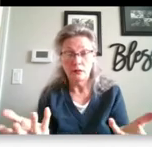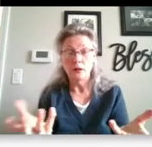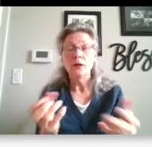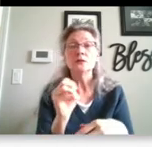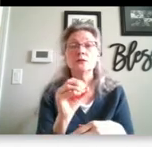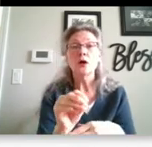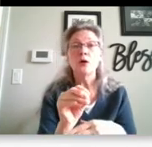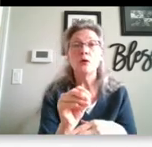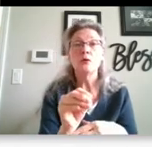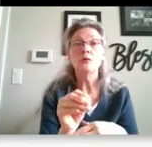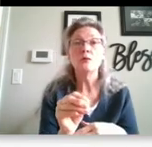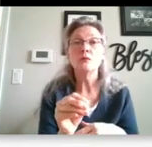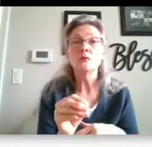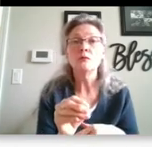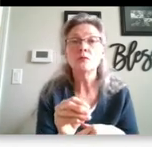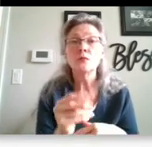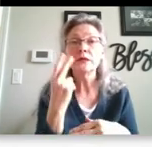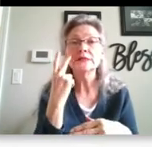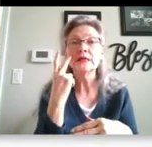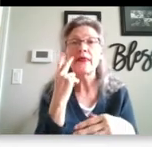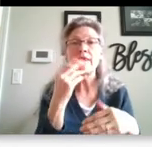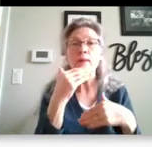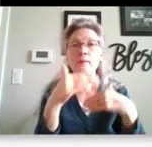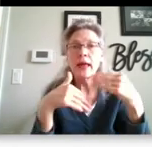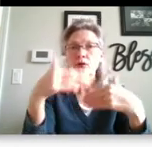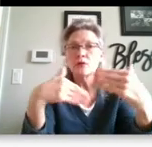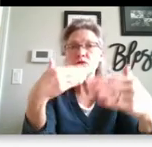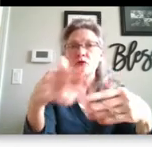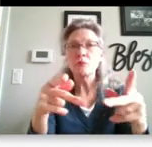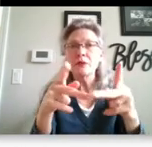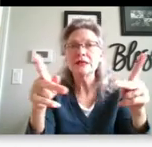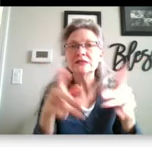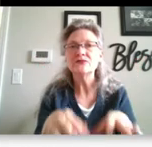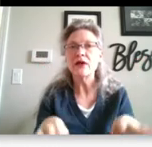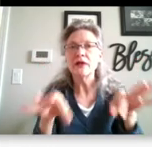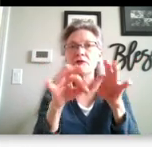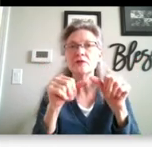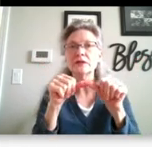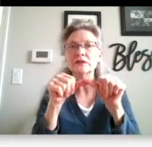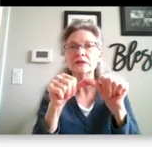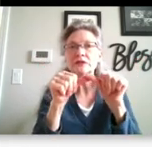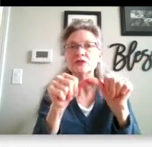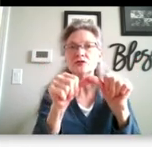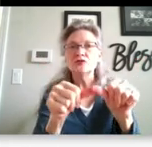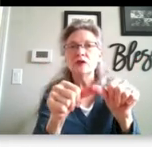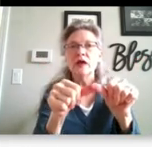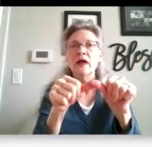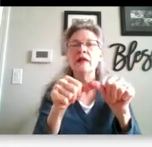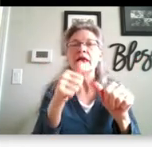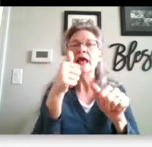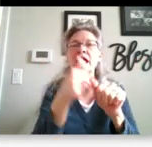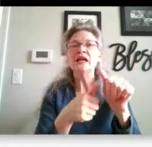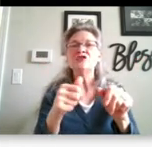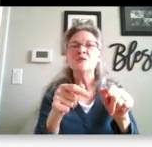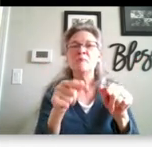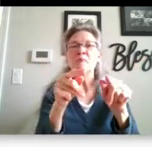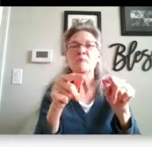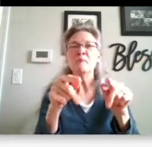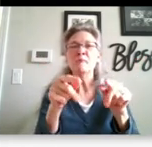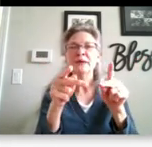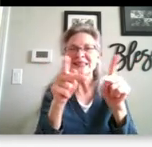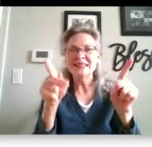So we can see that this pattern for place value continues throughout each place value position that we